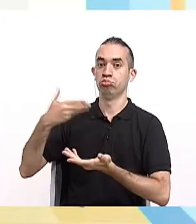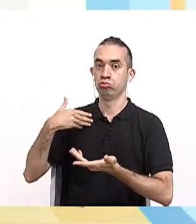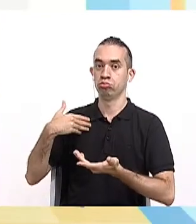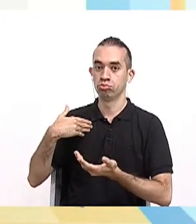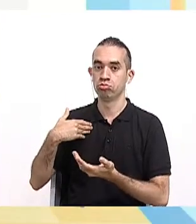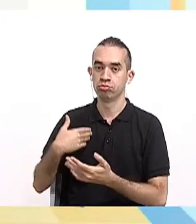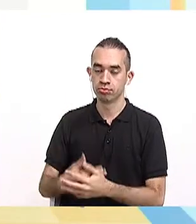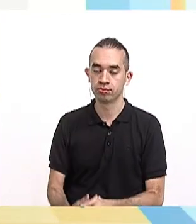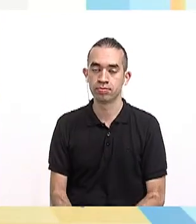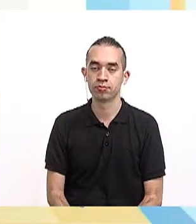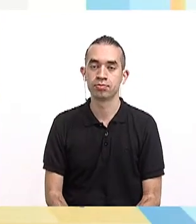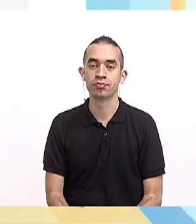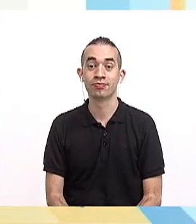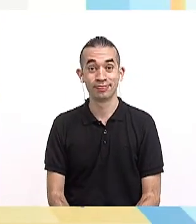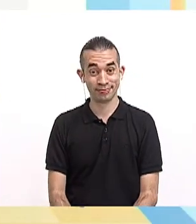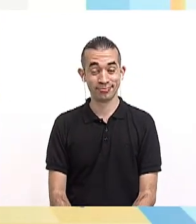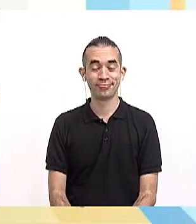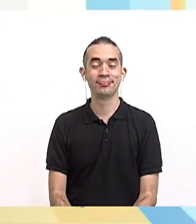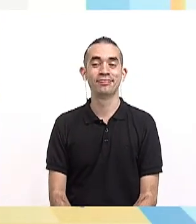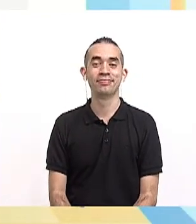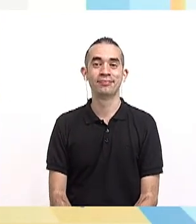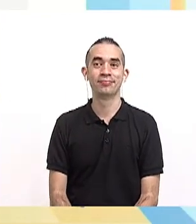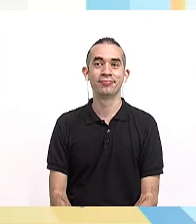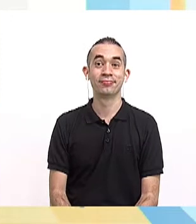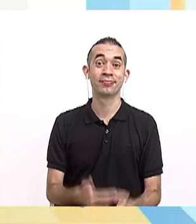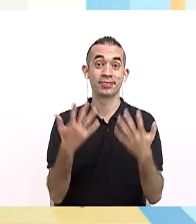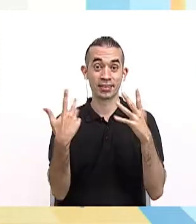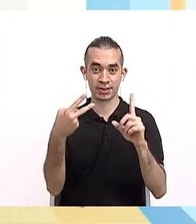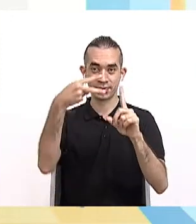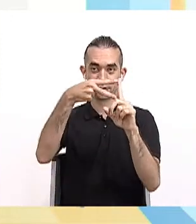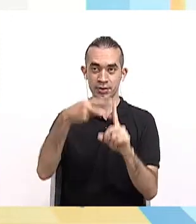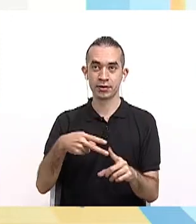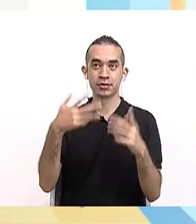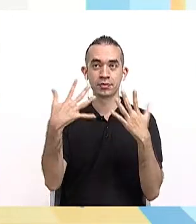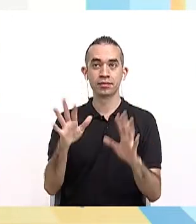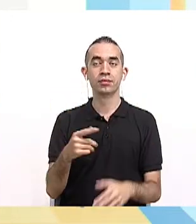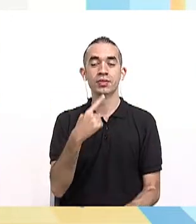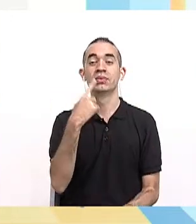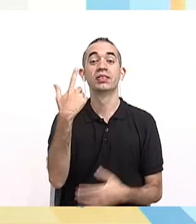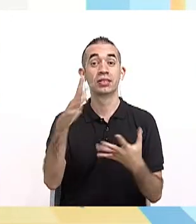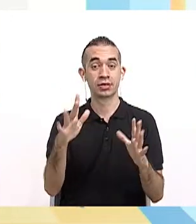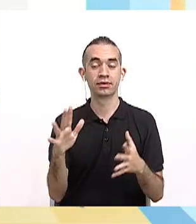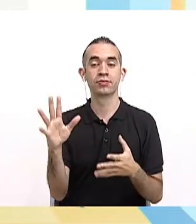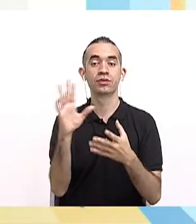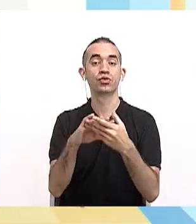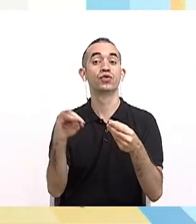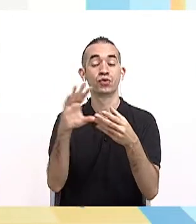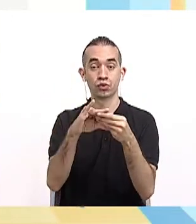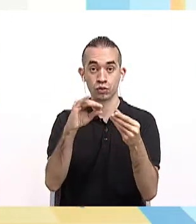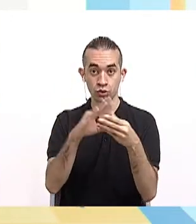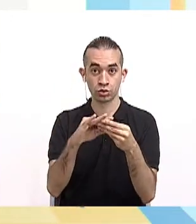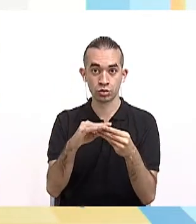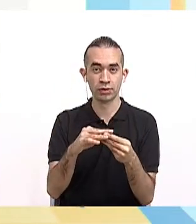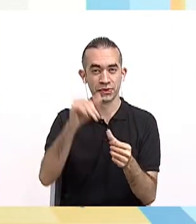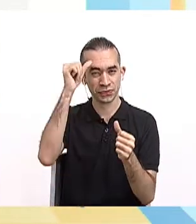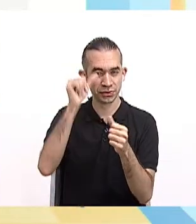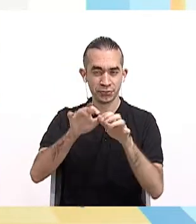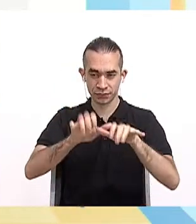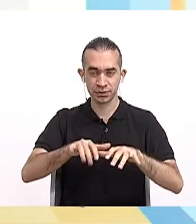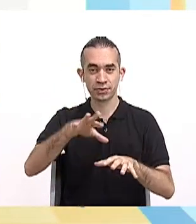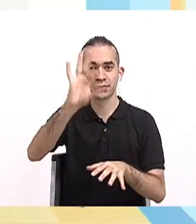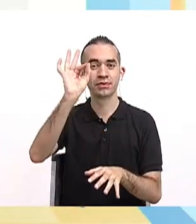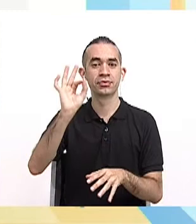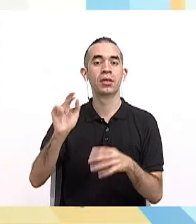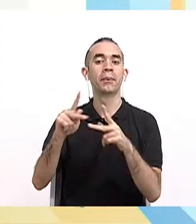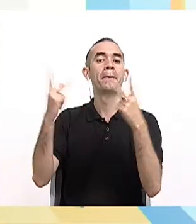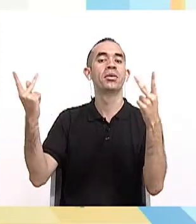gotten from society, right? So now that we have the vocabulary, I told you that the story you found was on the Tico